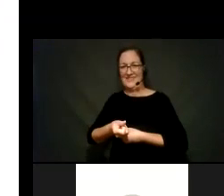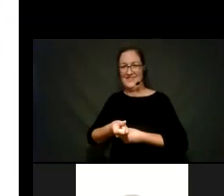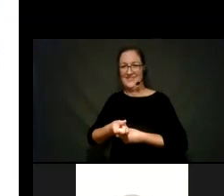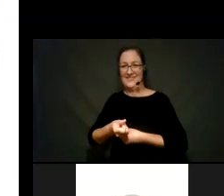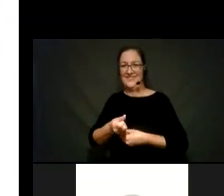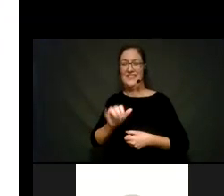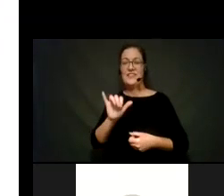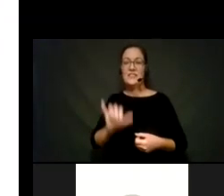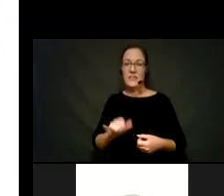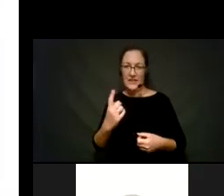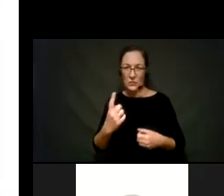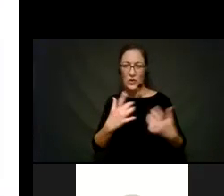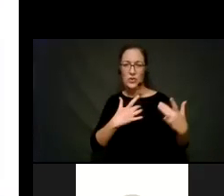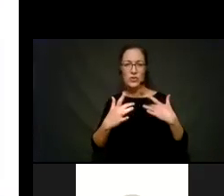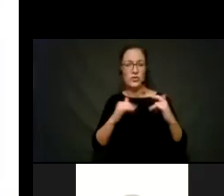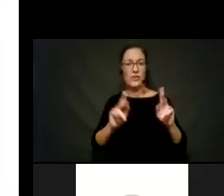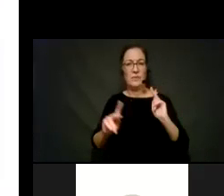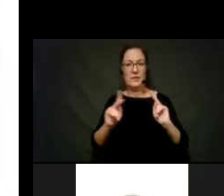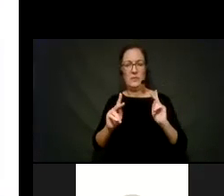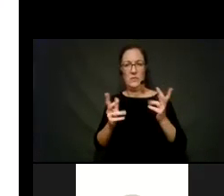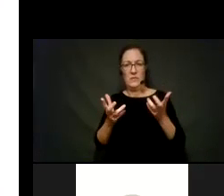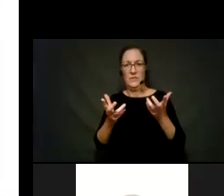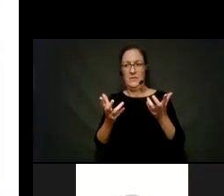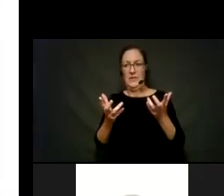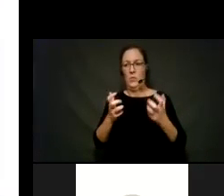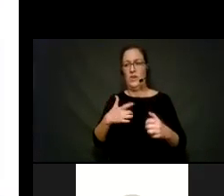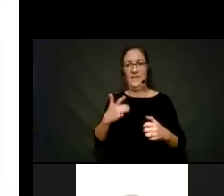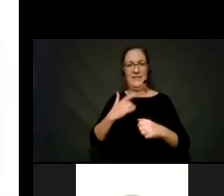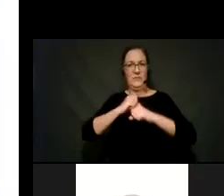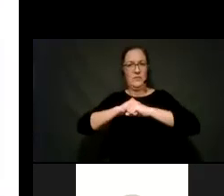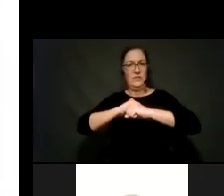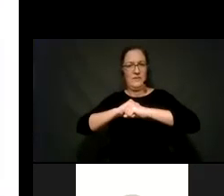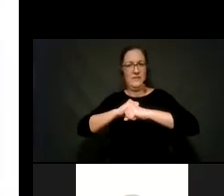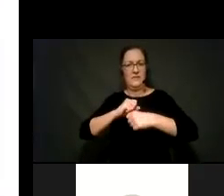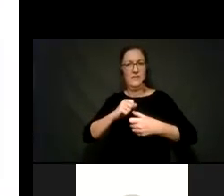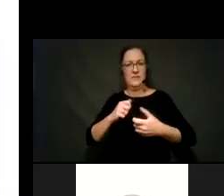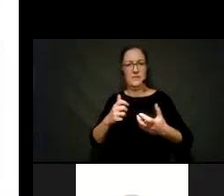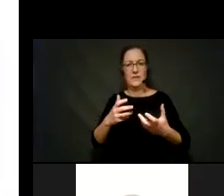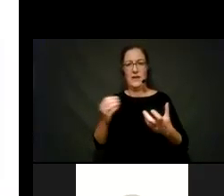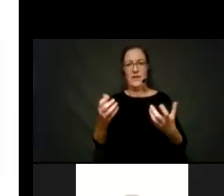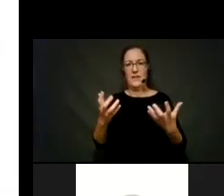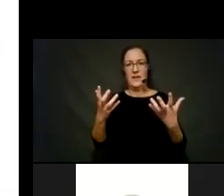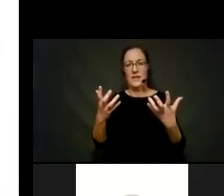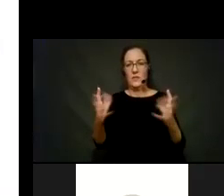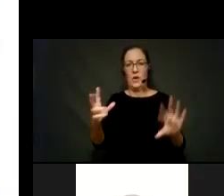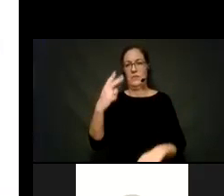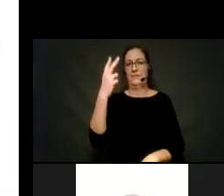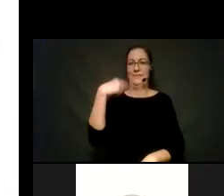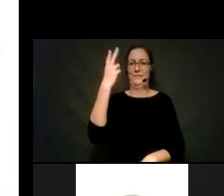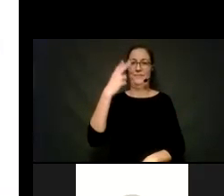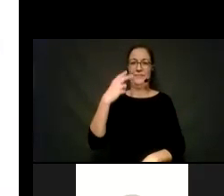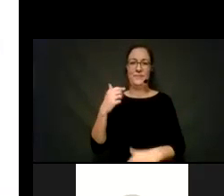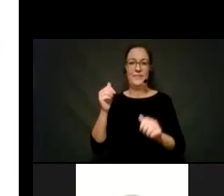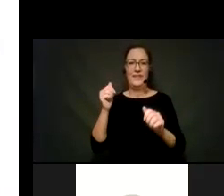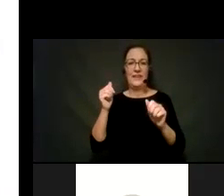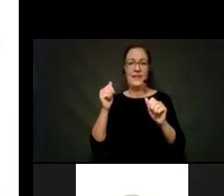sure that they are still protected and not seen they're not treated as disposable. So thank you so much for raising that,